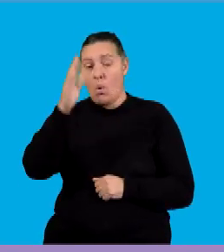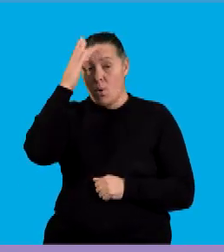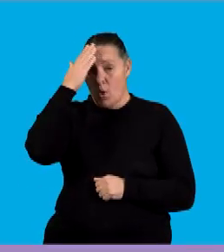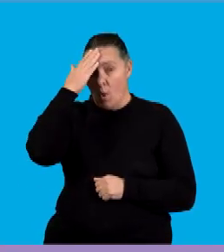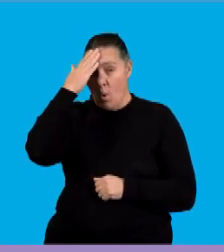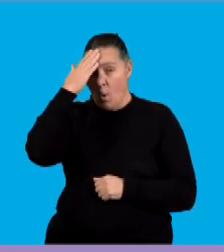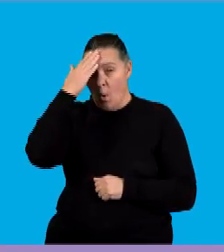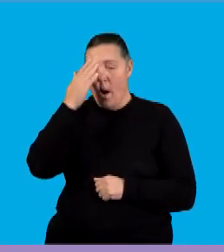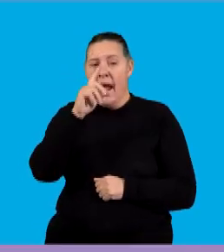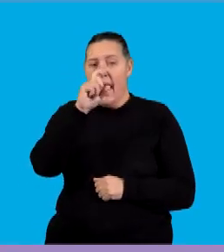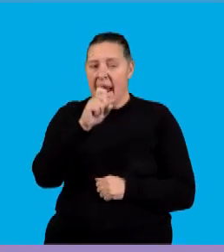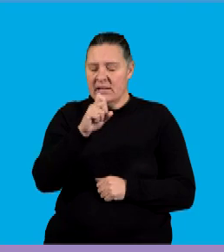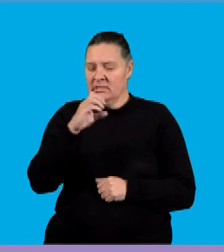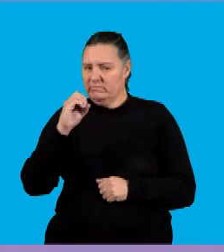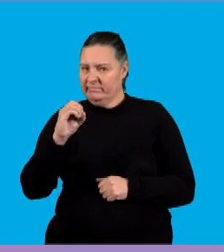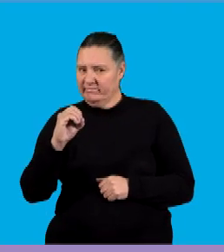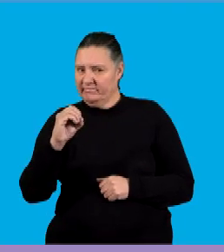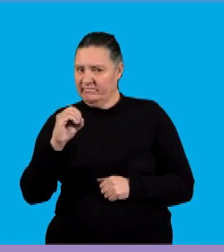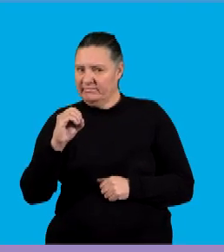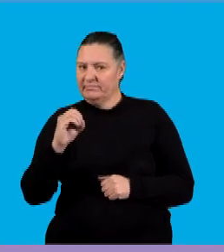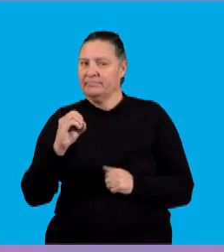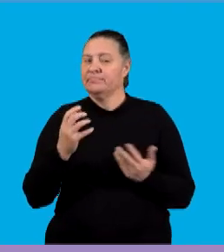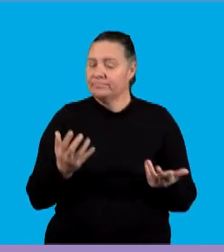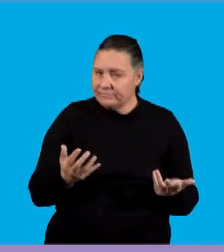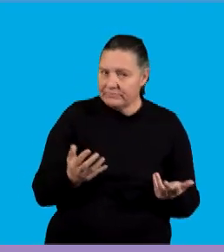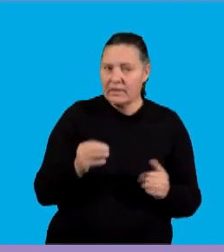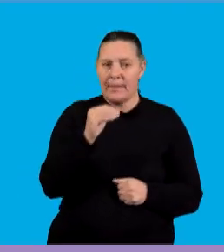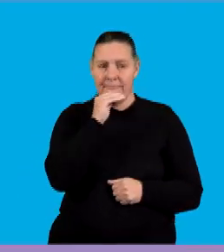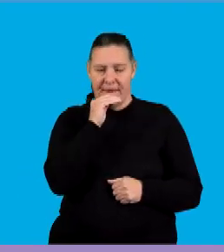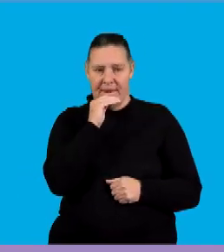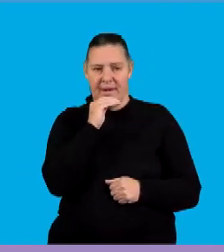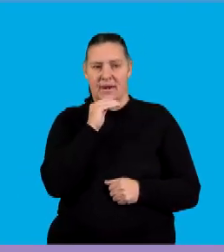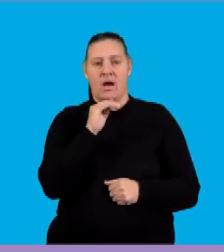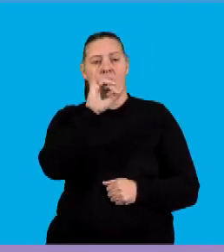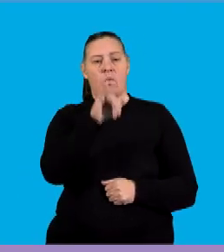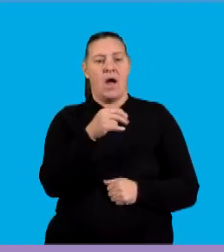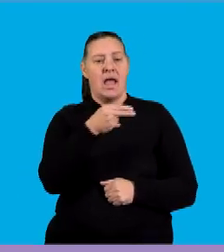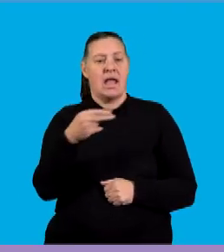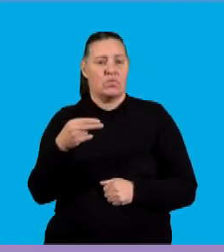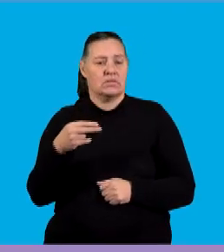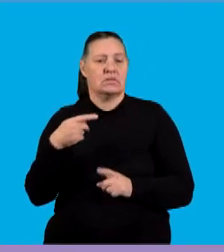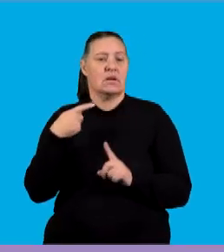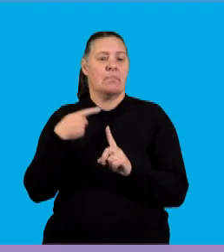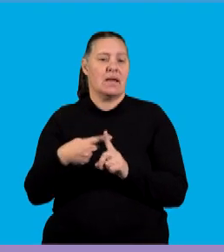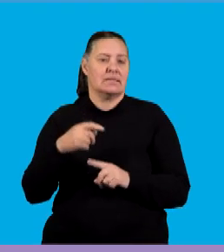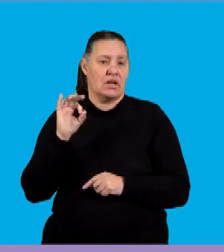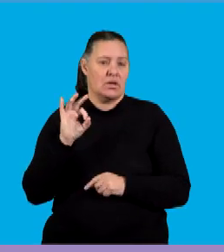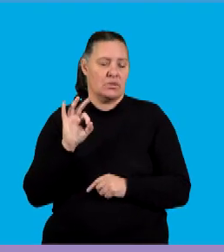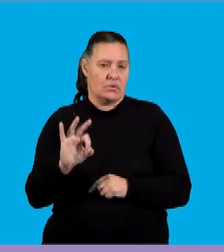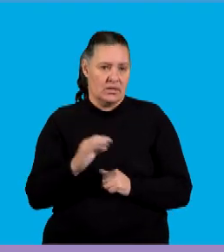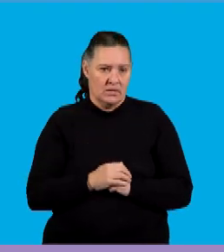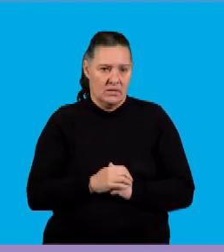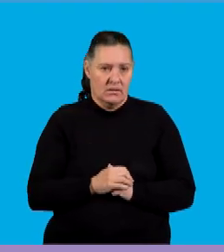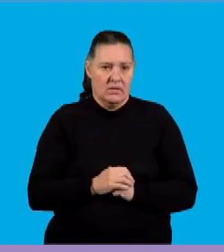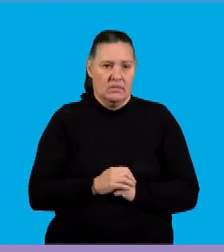0 plus 3. That is, of course, our y is equals to 3. And that's another way of